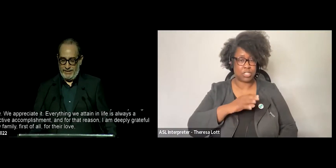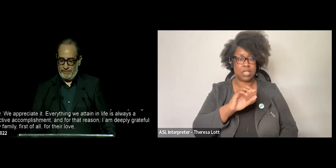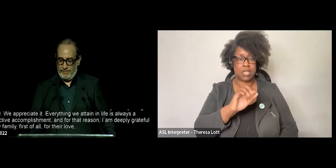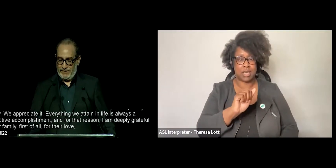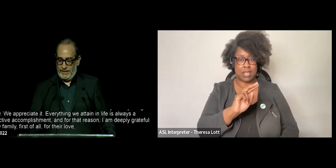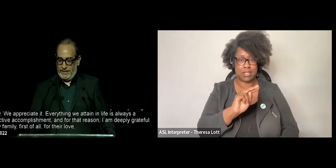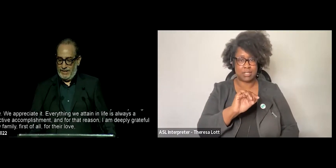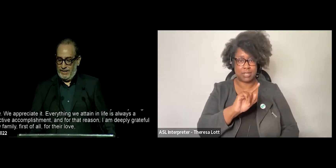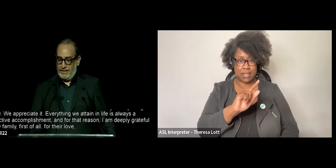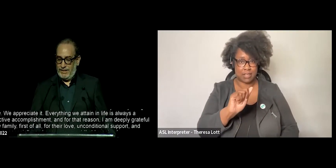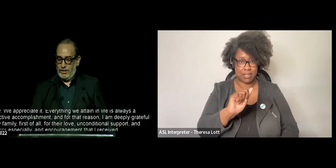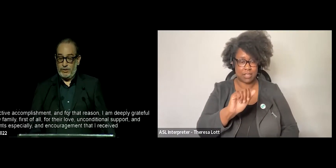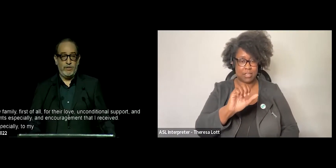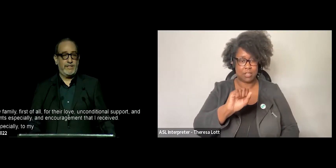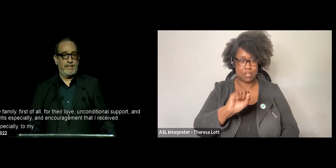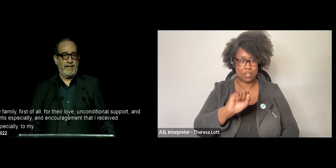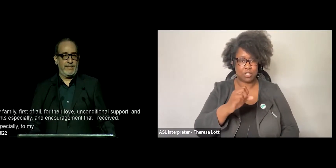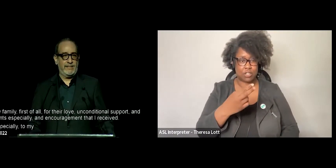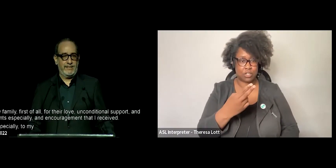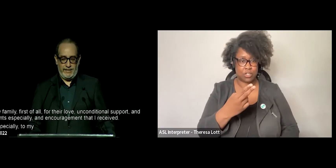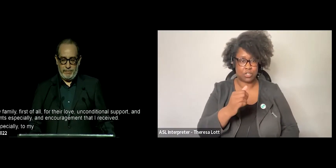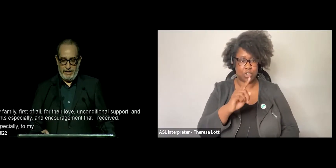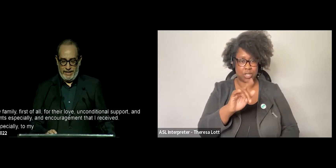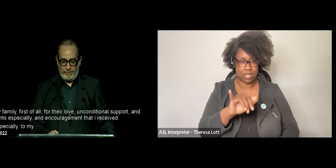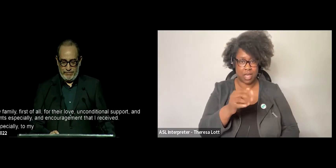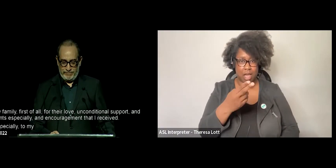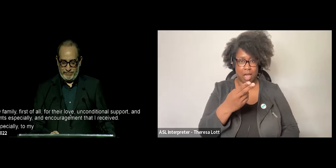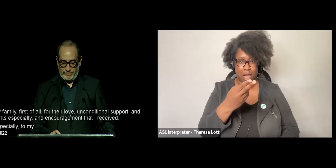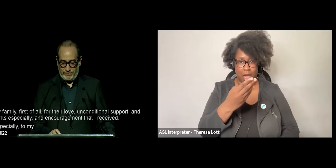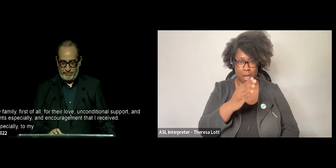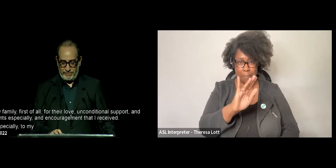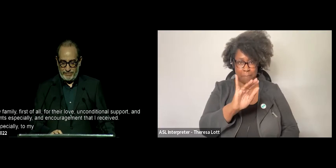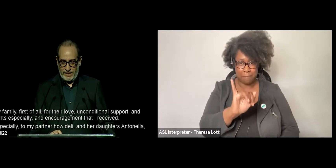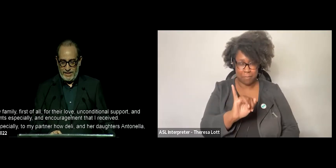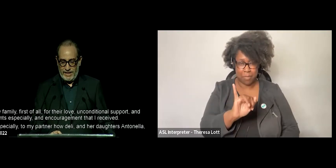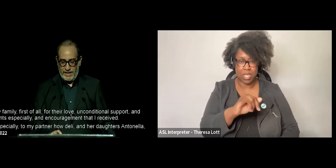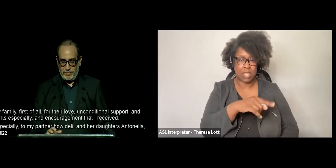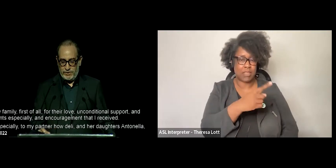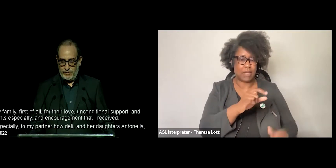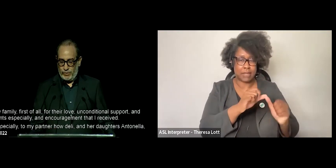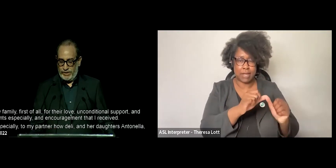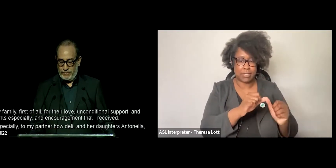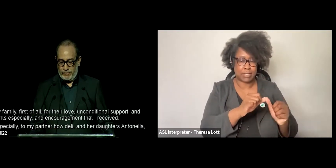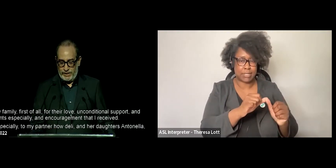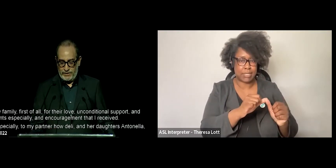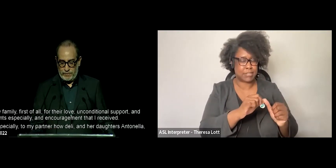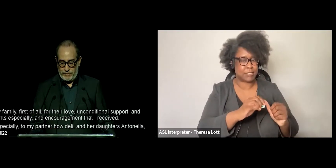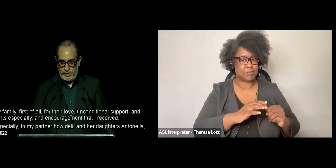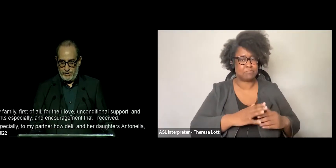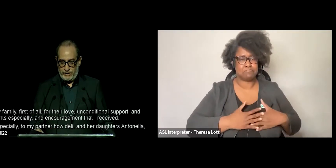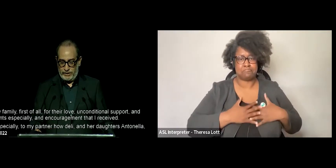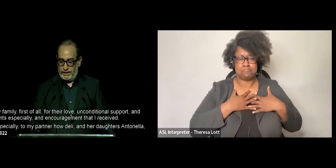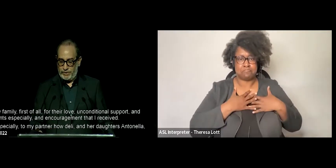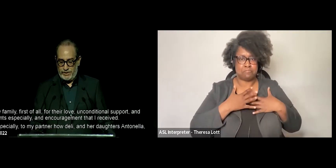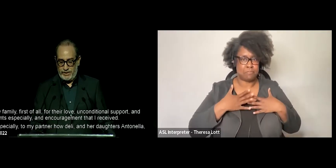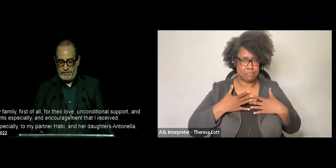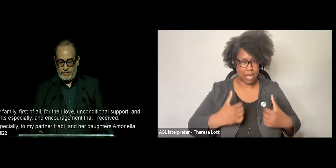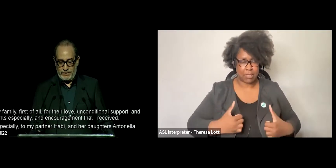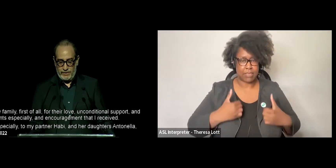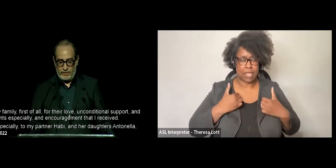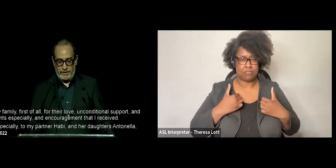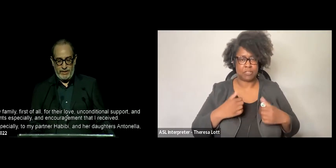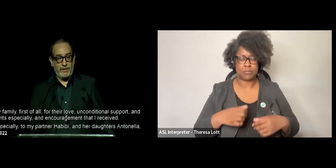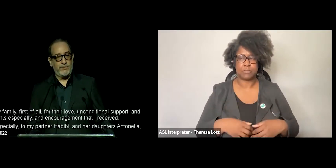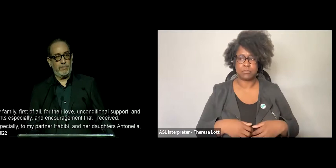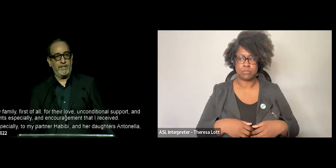been a constant light in my life. I'm also grateful for the inspiration and learning I've